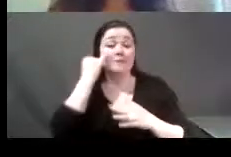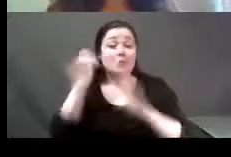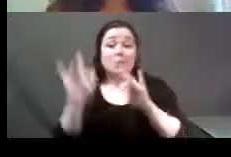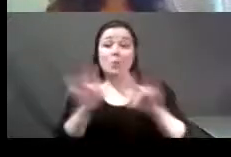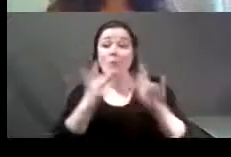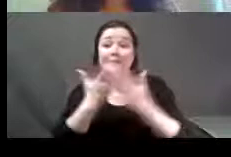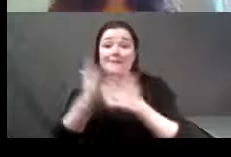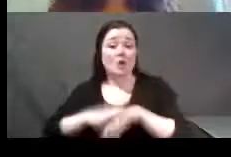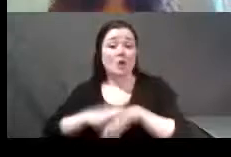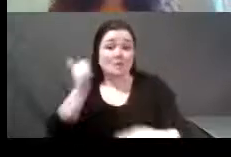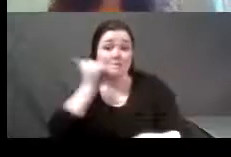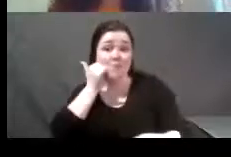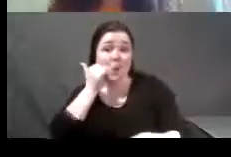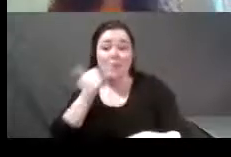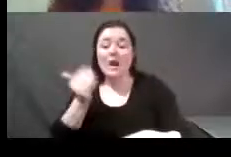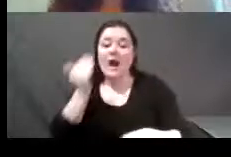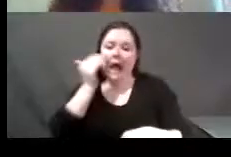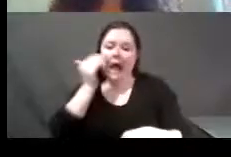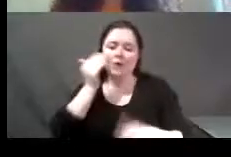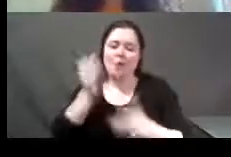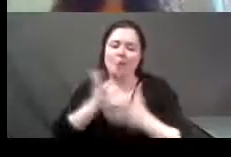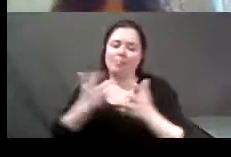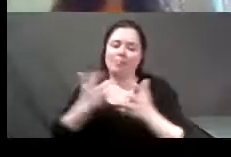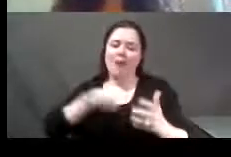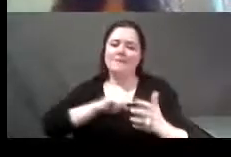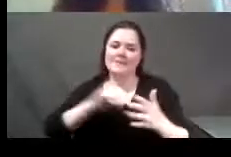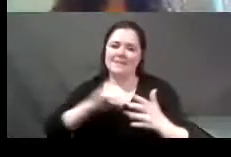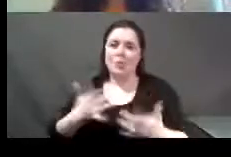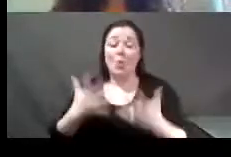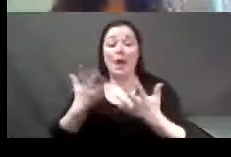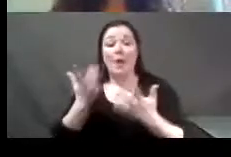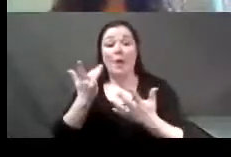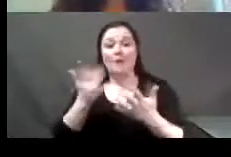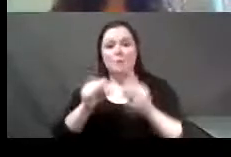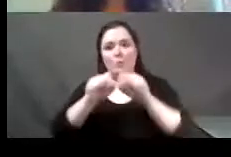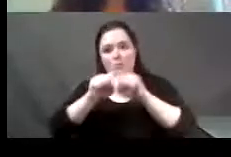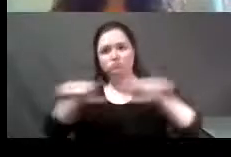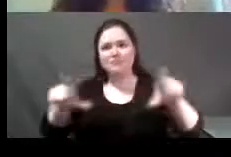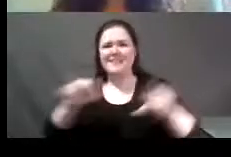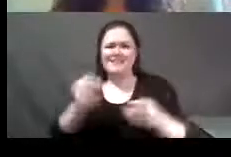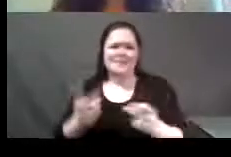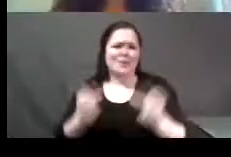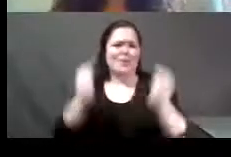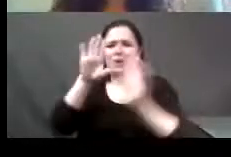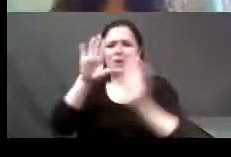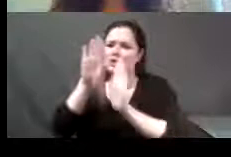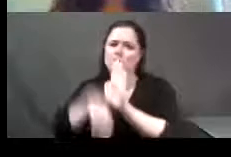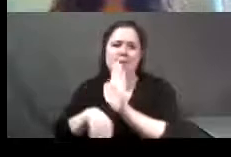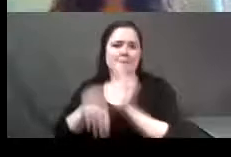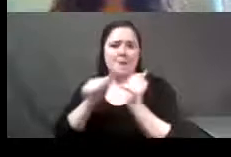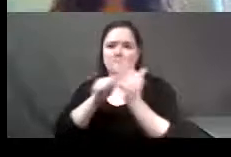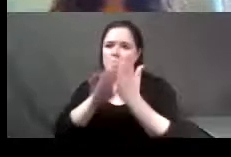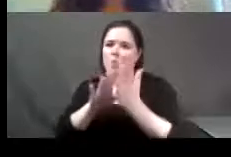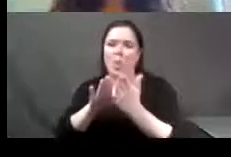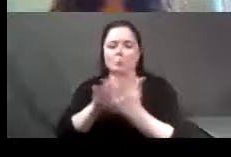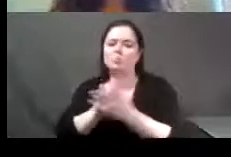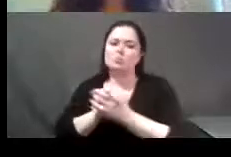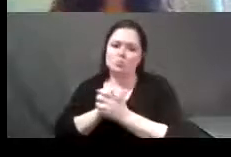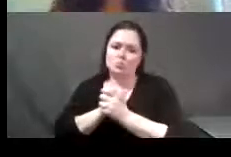know a lot of us as activists, we do that. We want to get the word out. That is a really quick, cheap way where that can take you a long